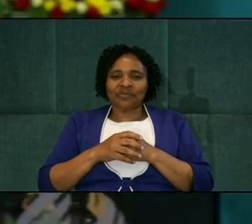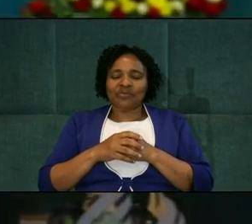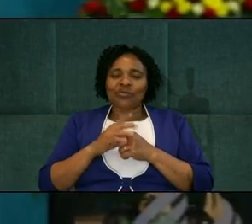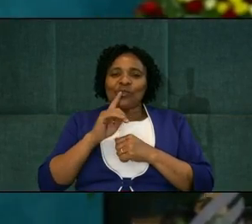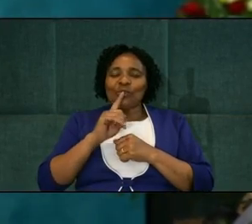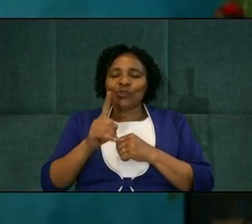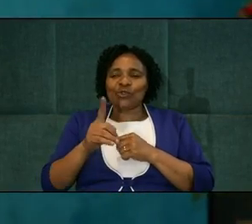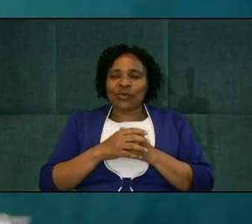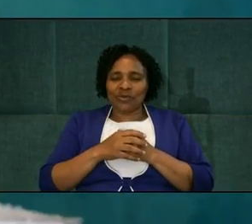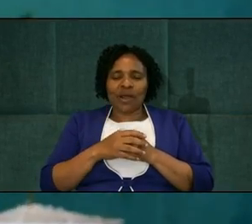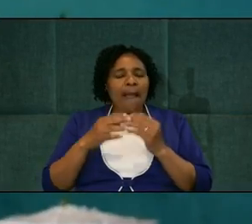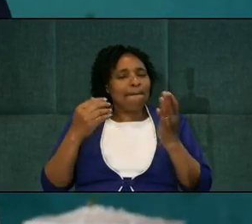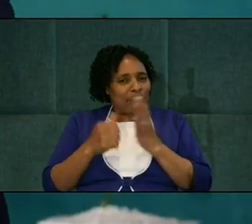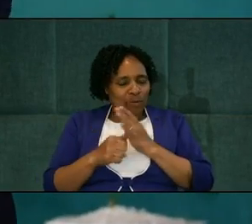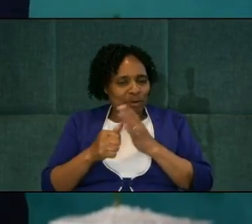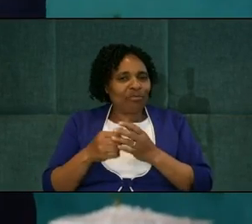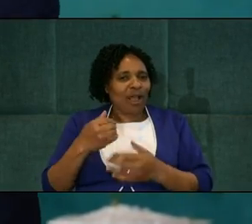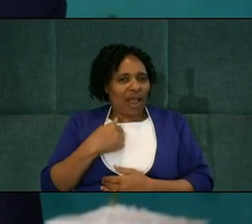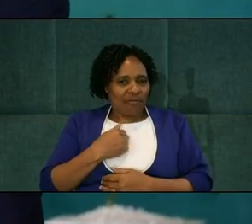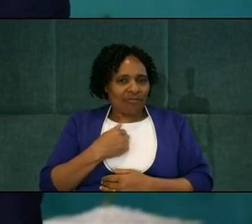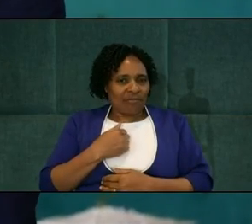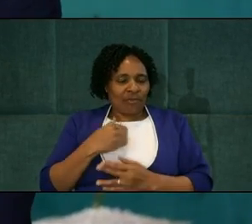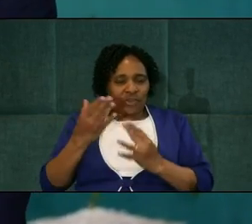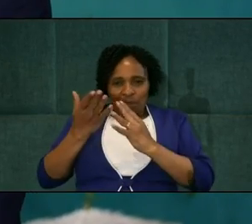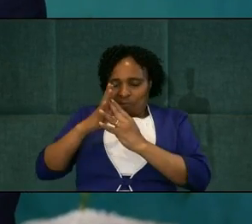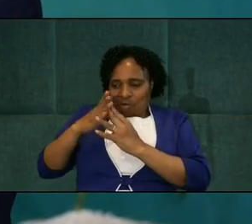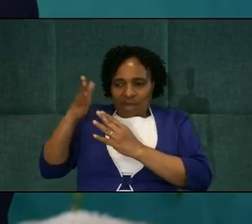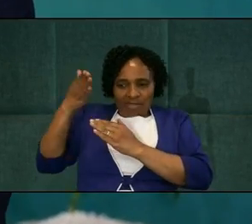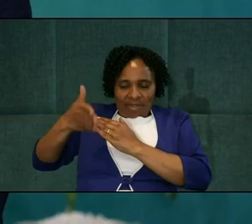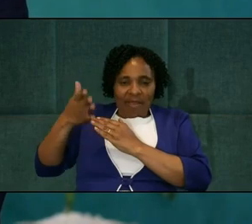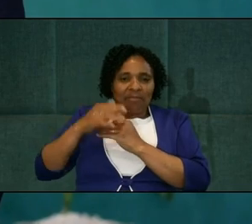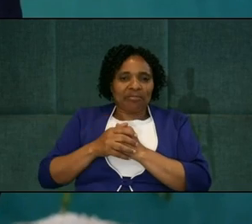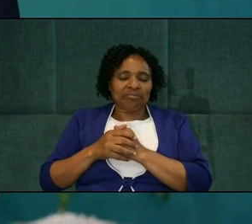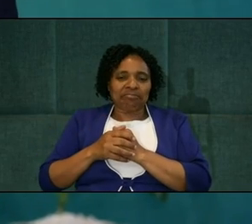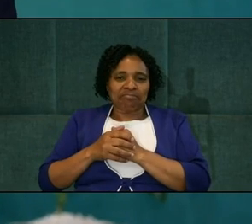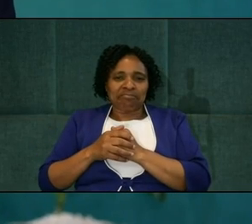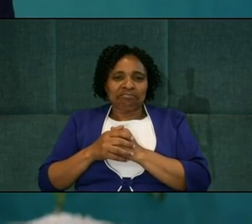So we have a problem on the borders.